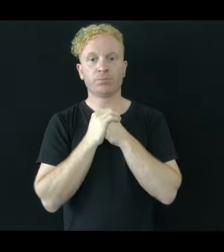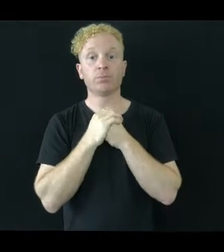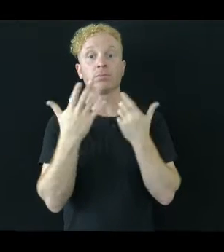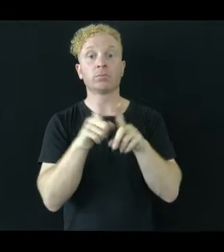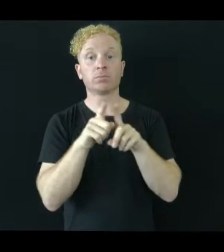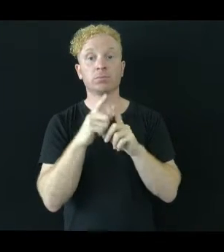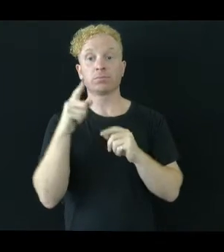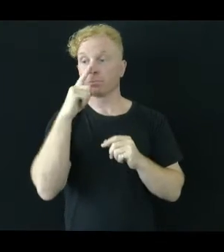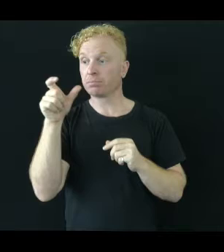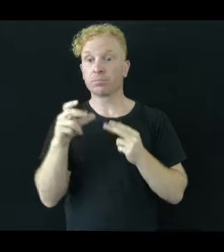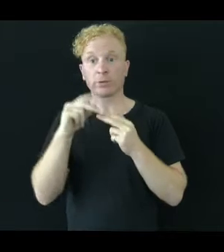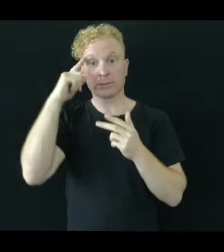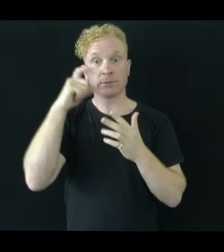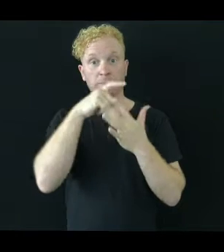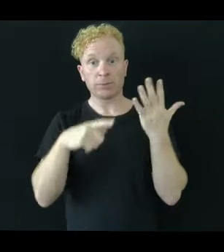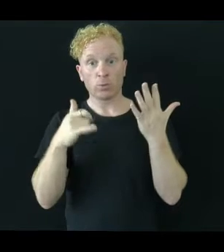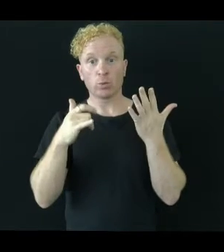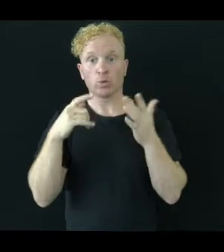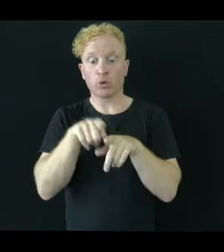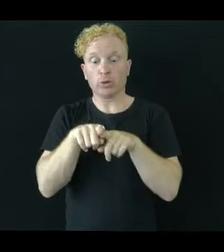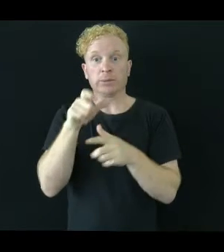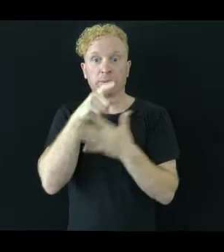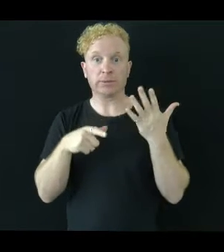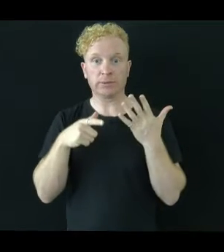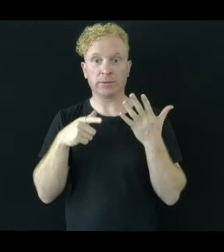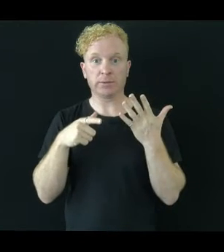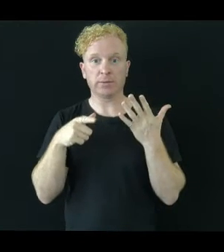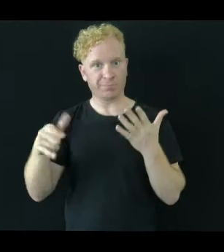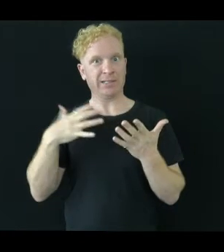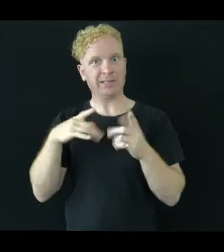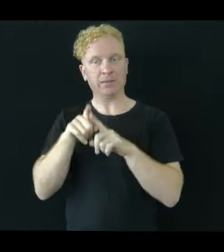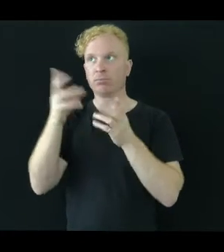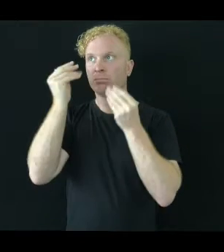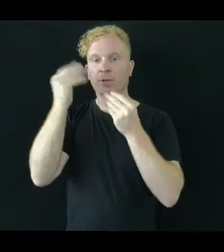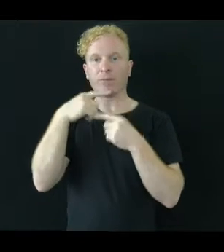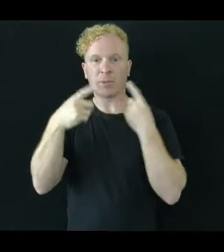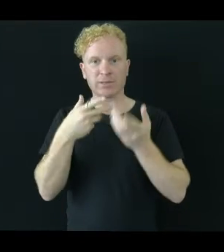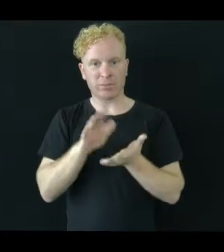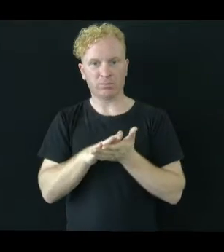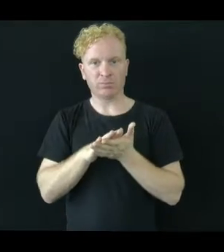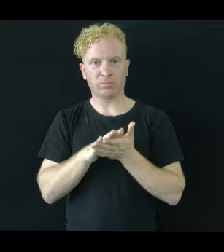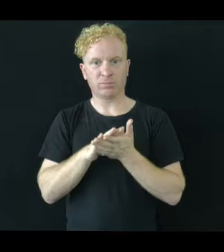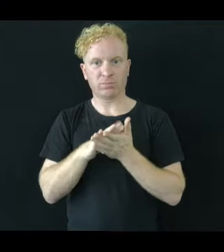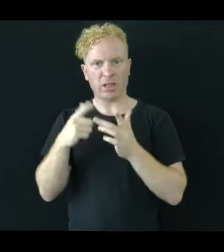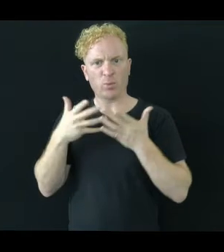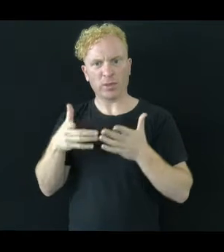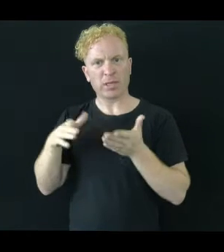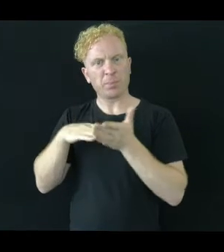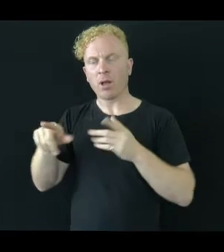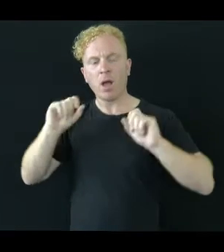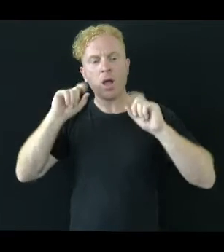also, if someone has a intellectual disability or a learning disability, they might need information in another